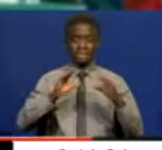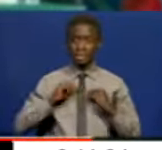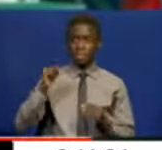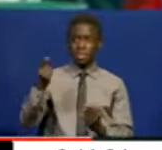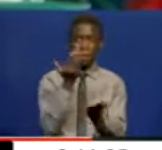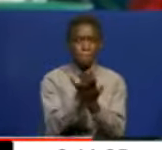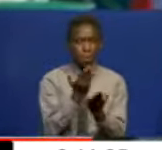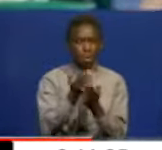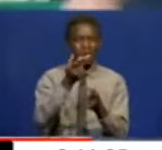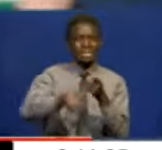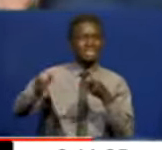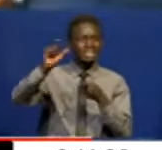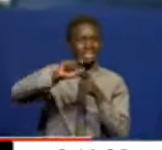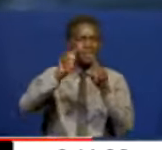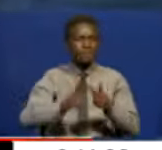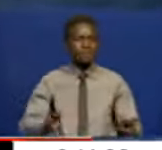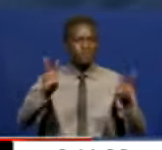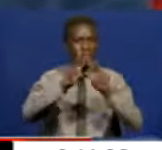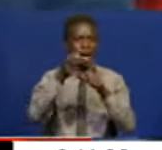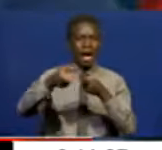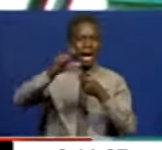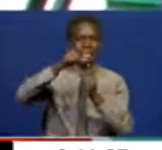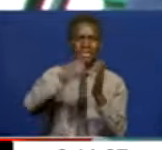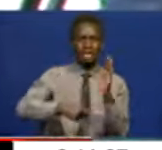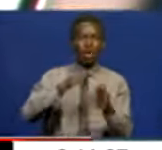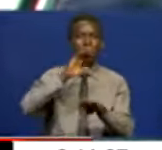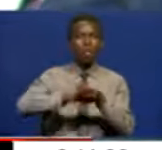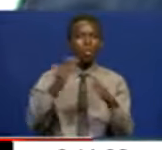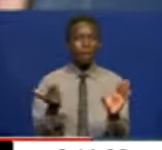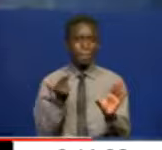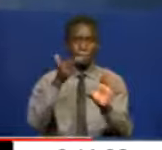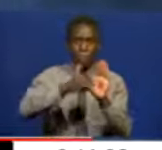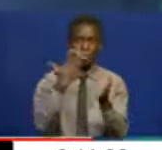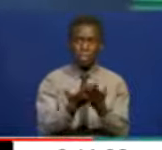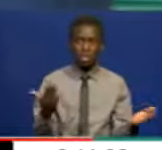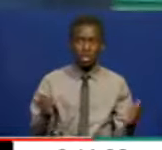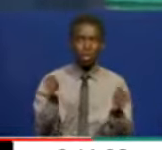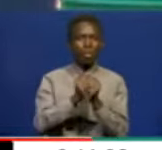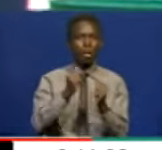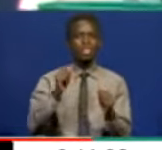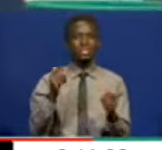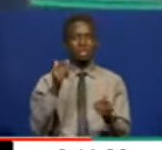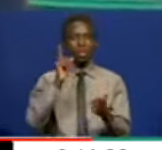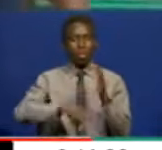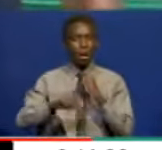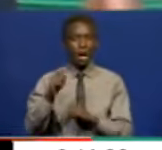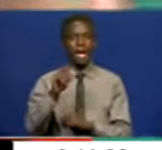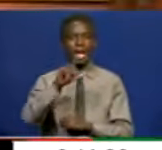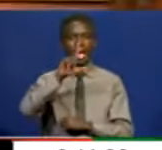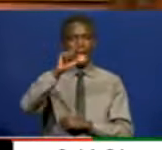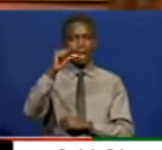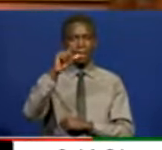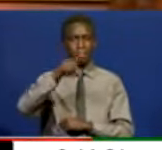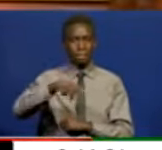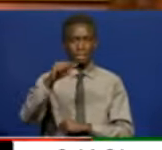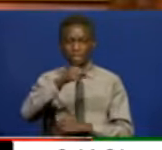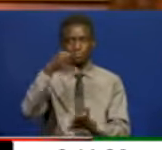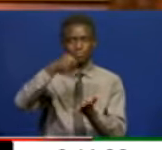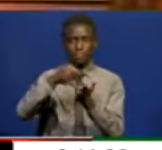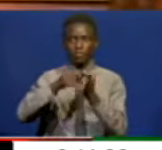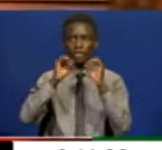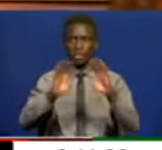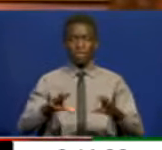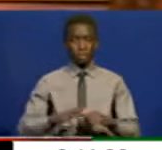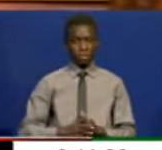the value-added tax on petroleum products with the exemption of LPG from 8% to 16%. I propose to the